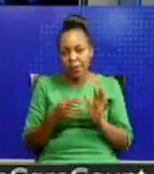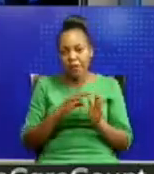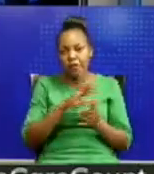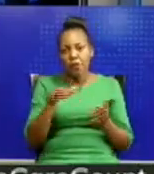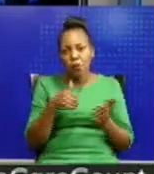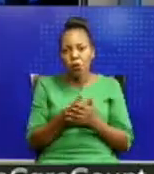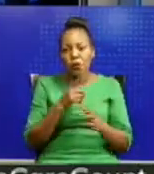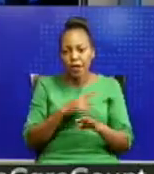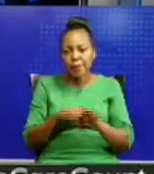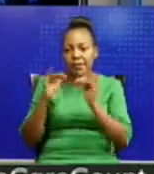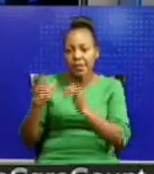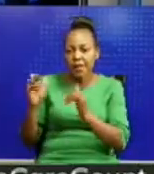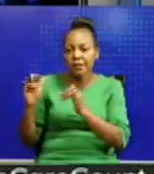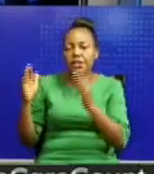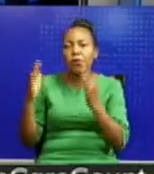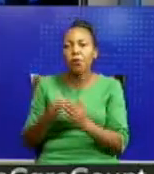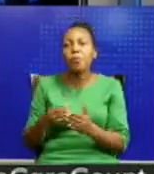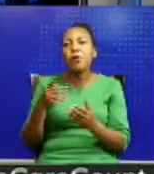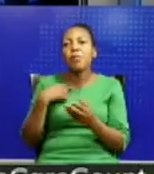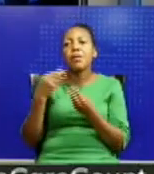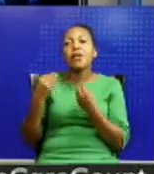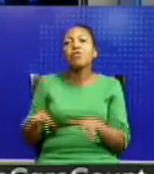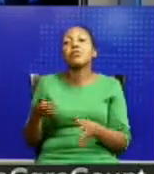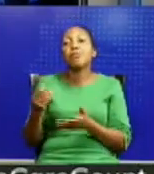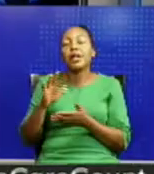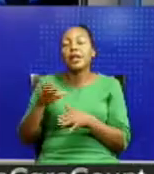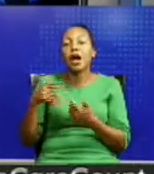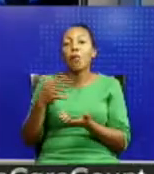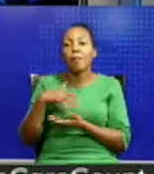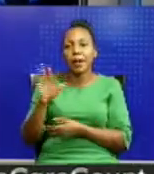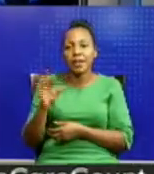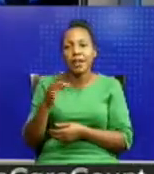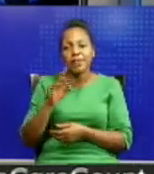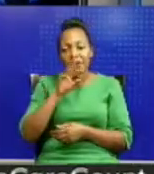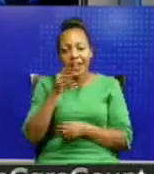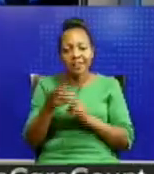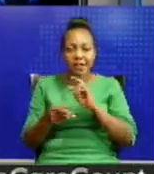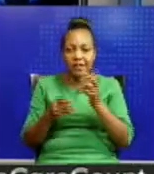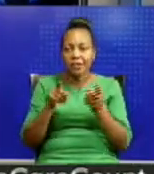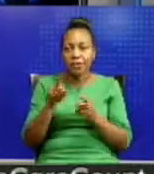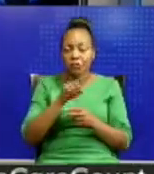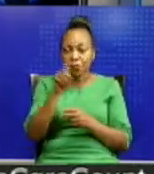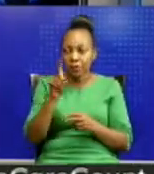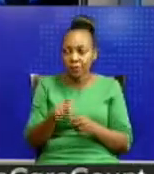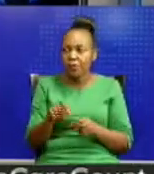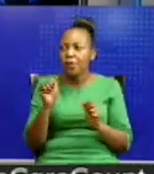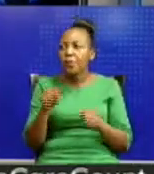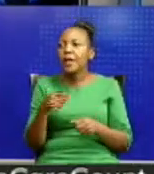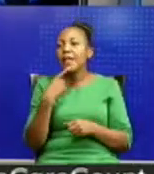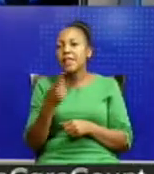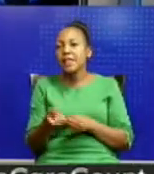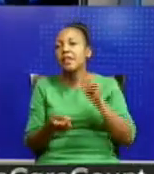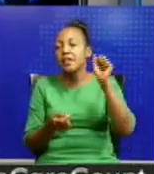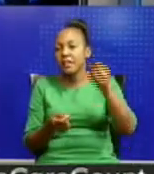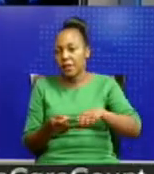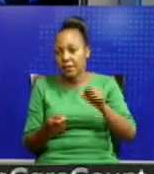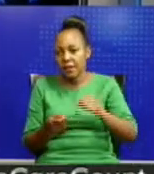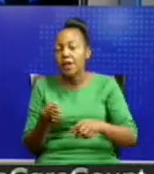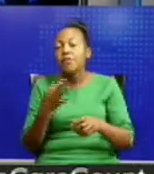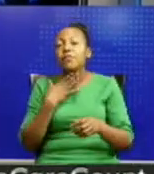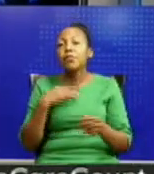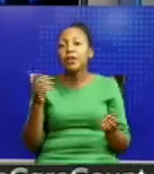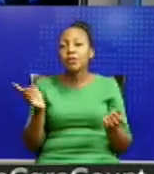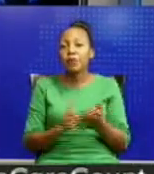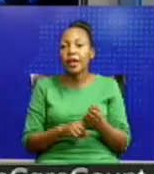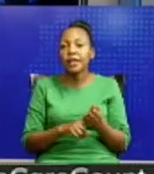all the time at home, how much money do I lose? So if we get those questions answered, we can easily say yes, for us to have a